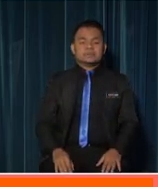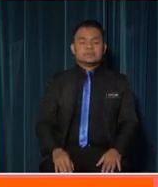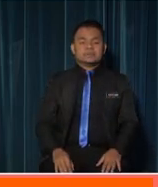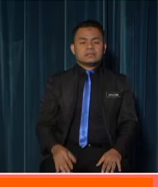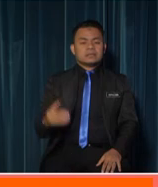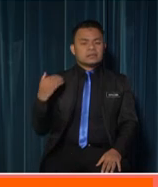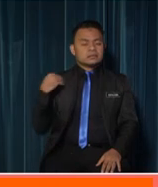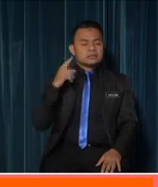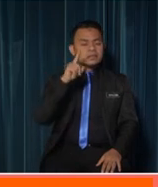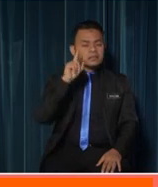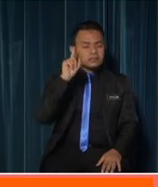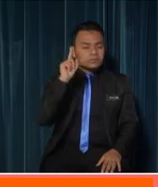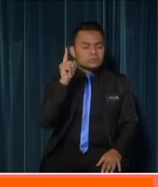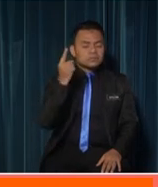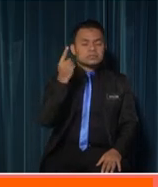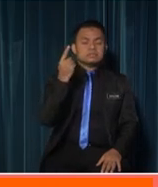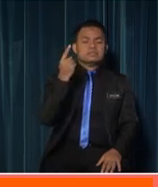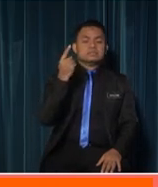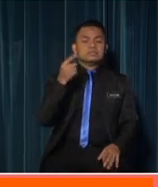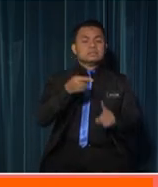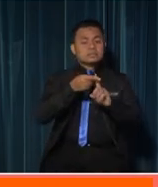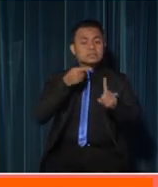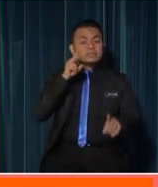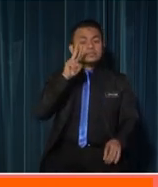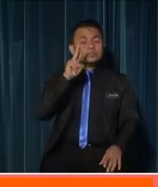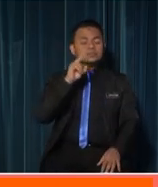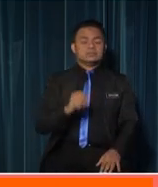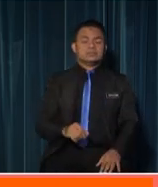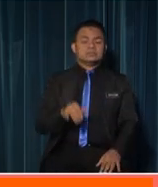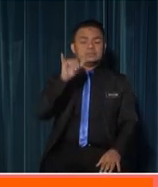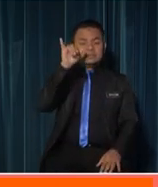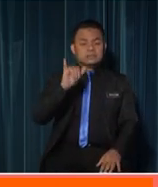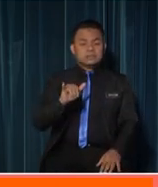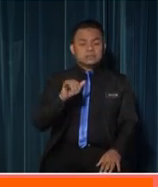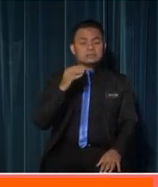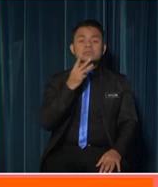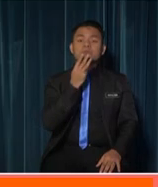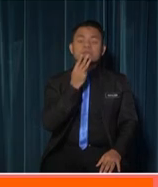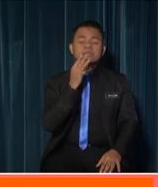one part out of 2 parts is shaded blue.